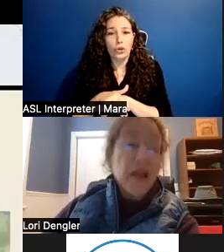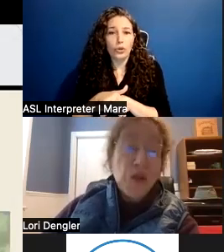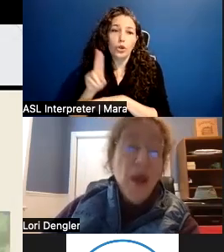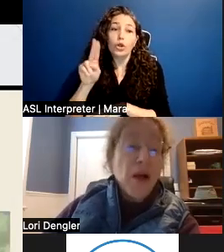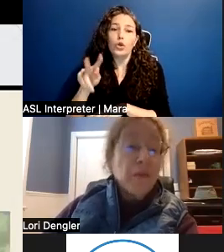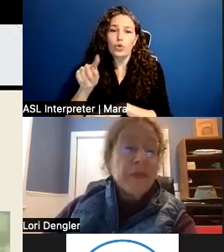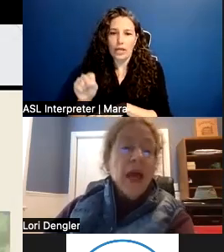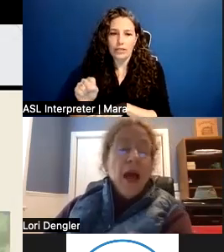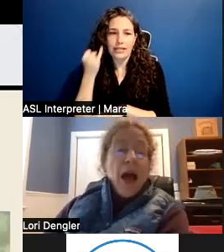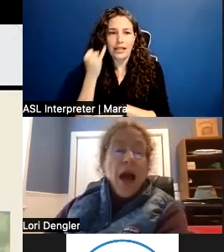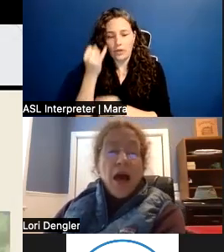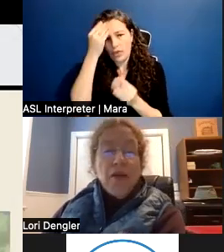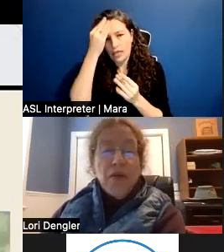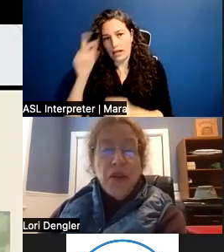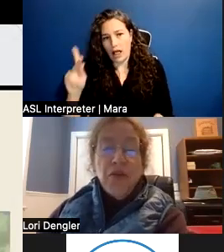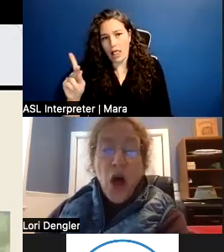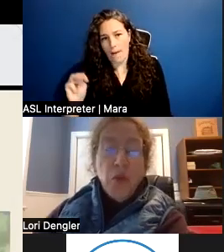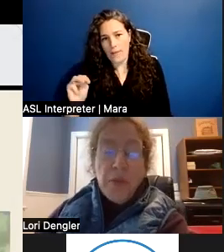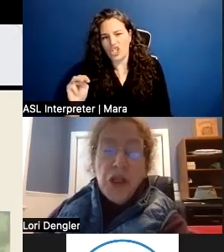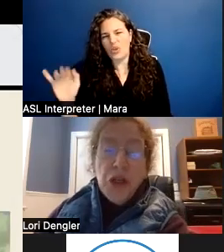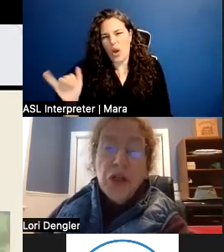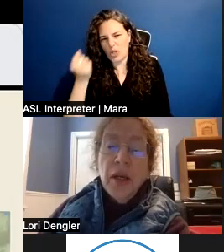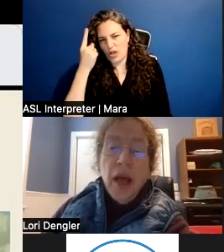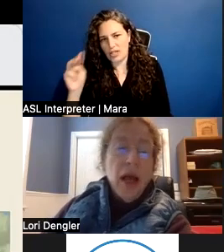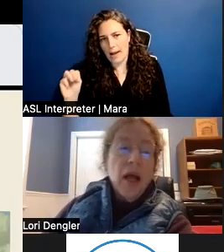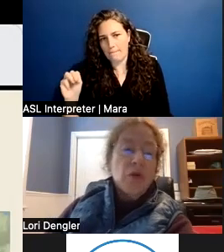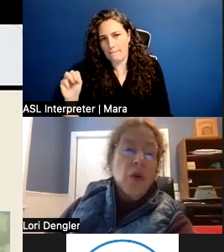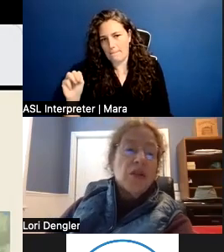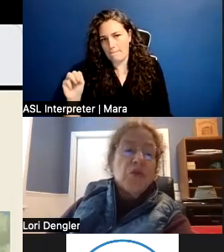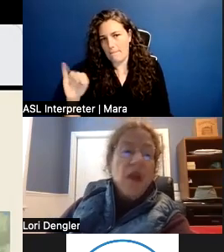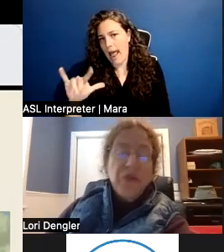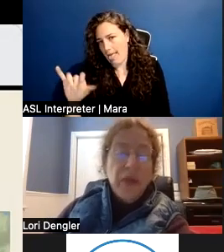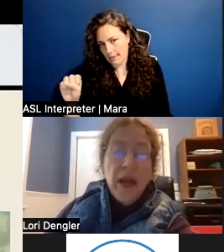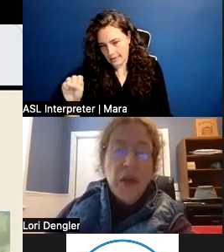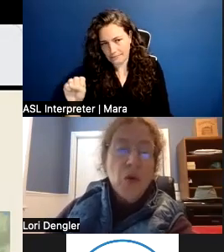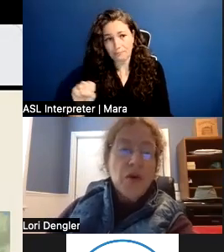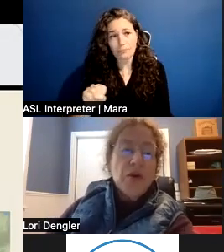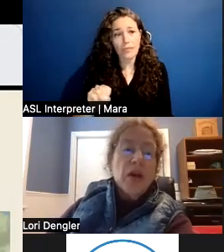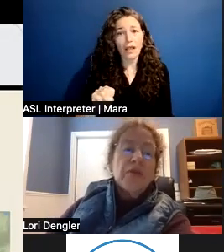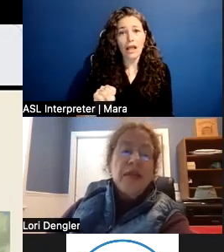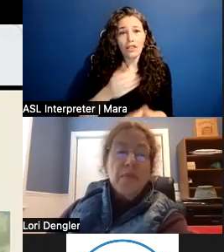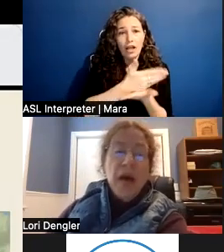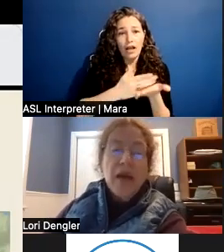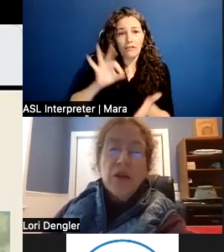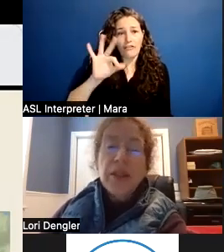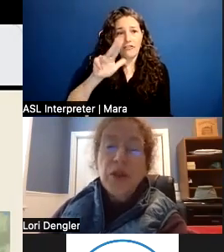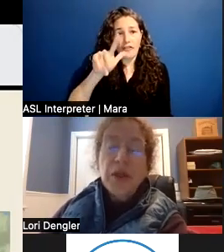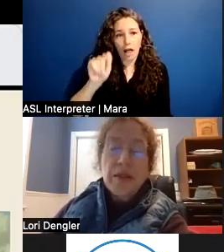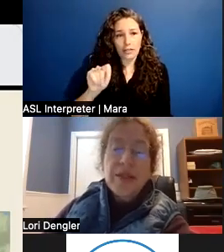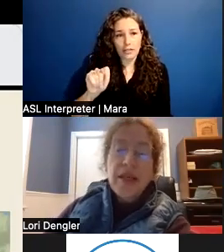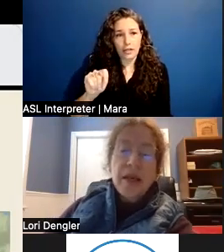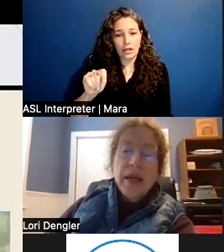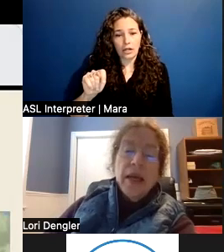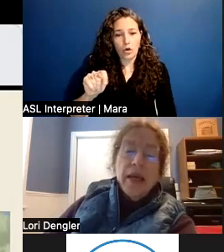miles as well. The fault rupture was roughly on the order of 10 miles, and you